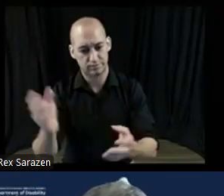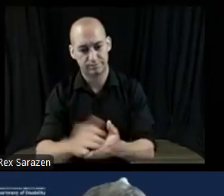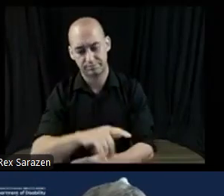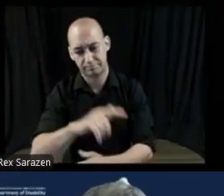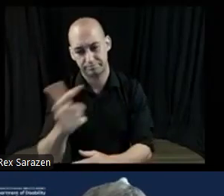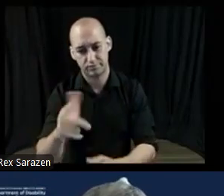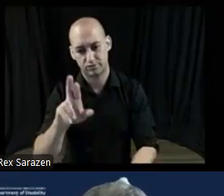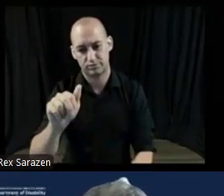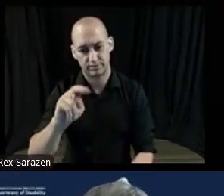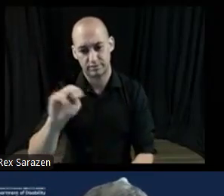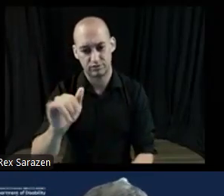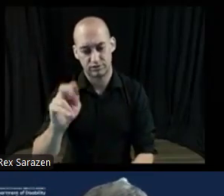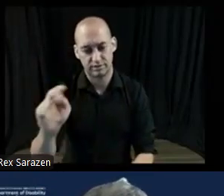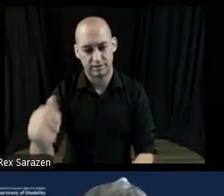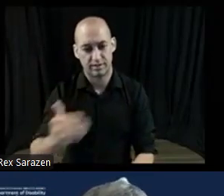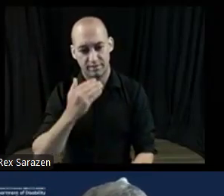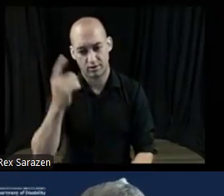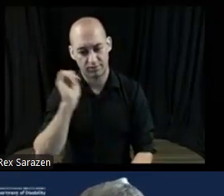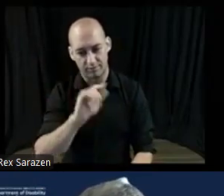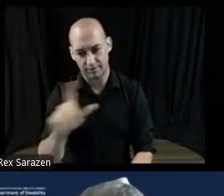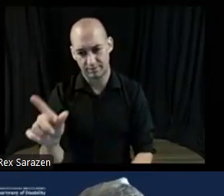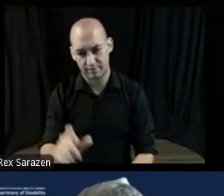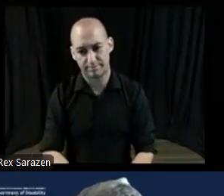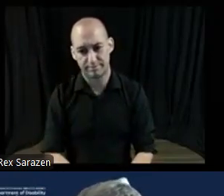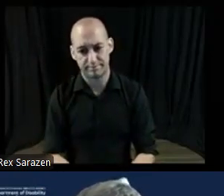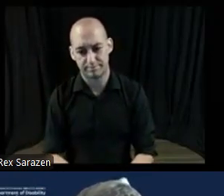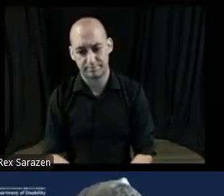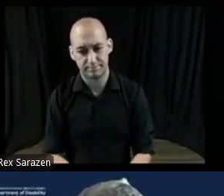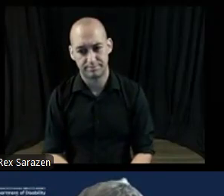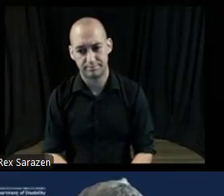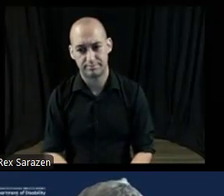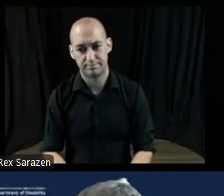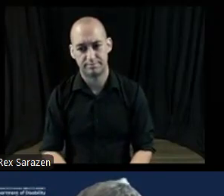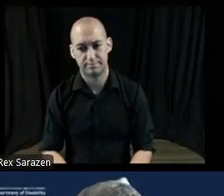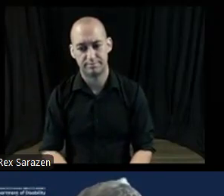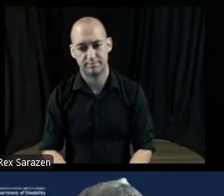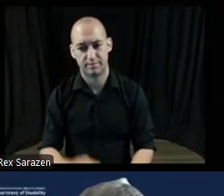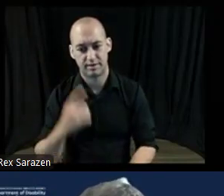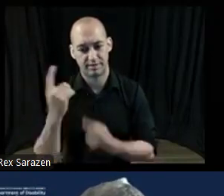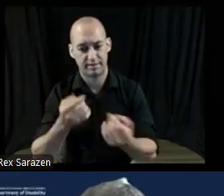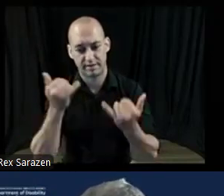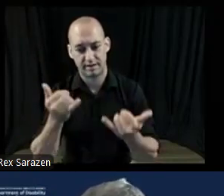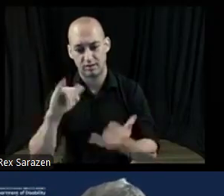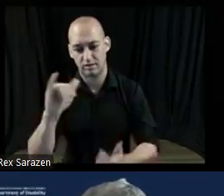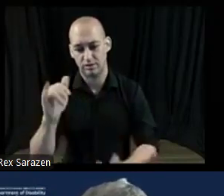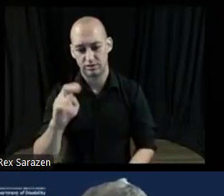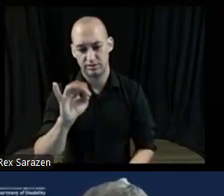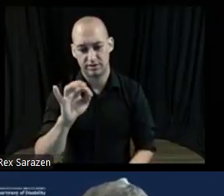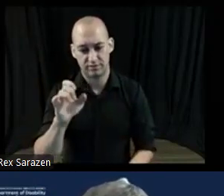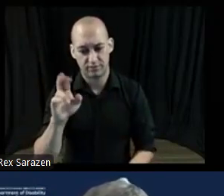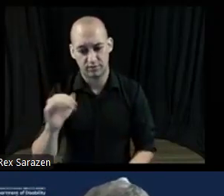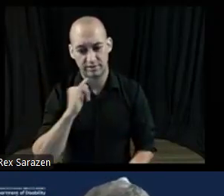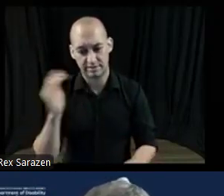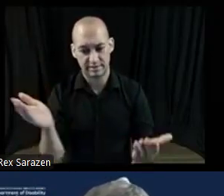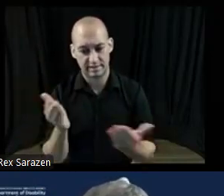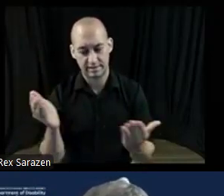Thank you, everyone. Thank you, Bertha. I will now, I think Jennifer Baker is on